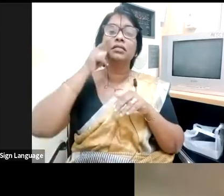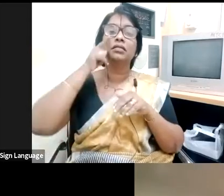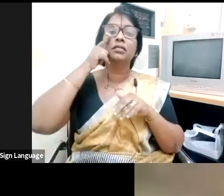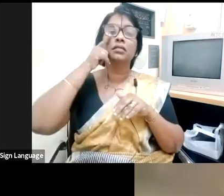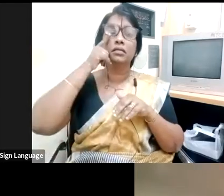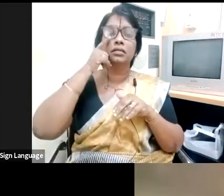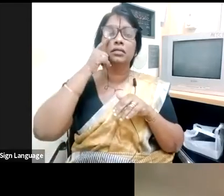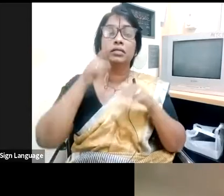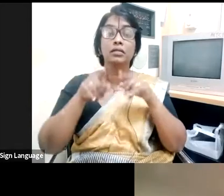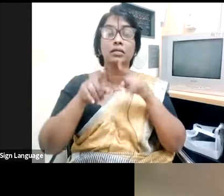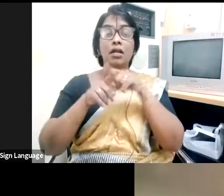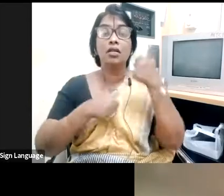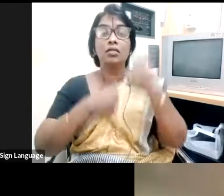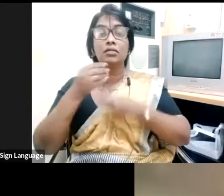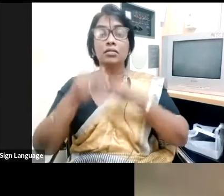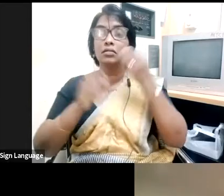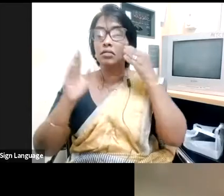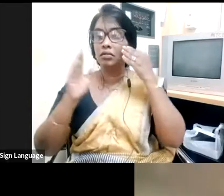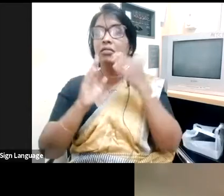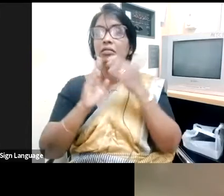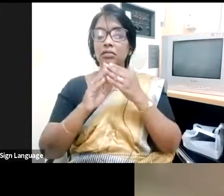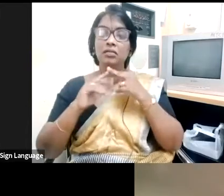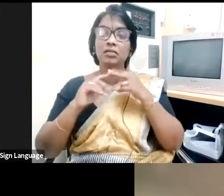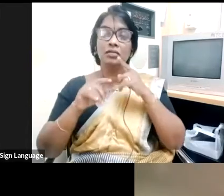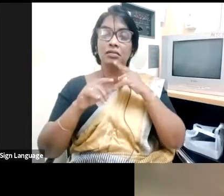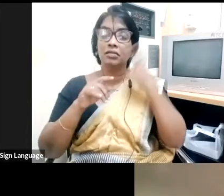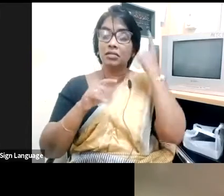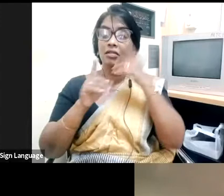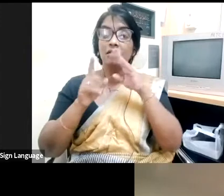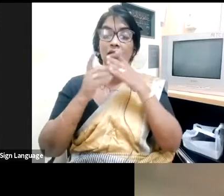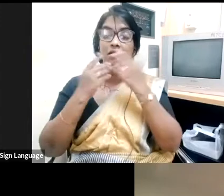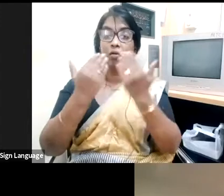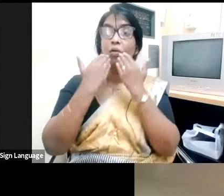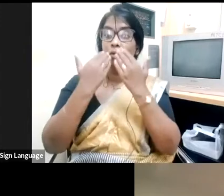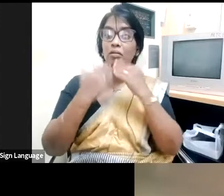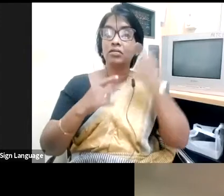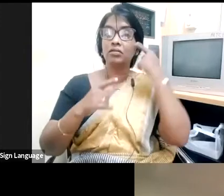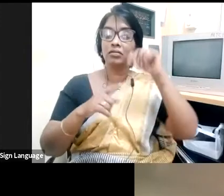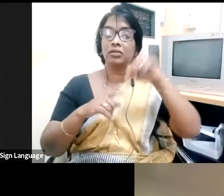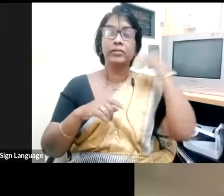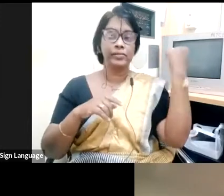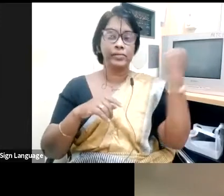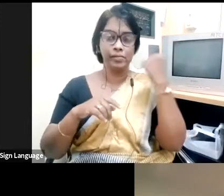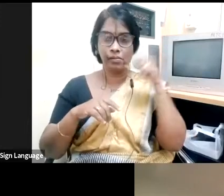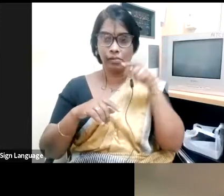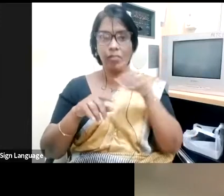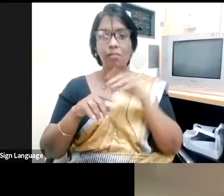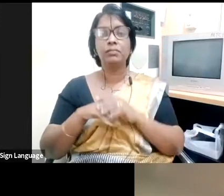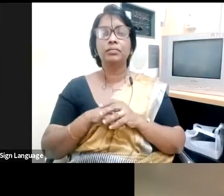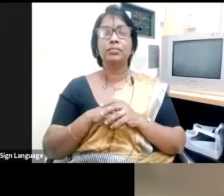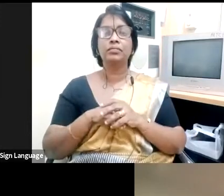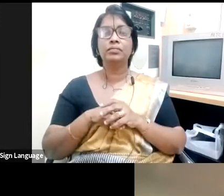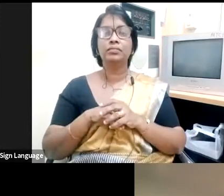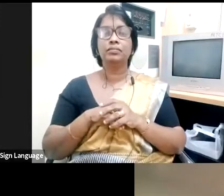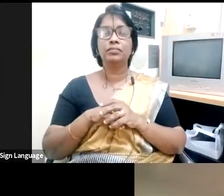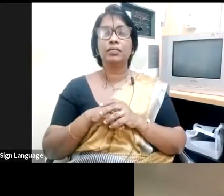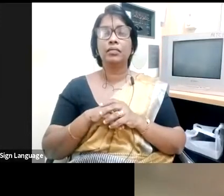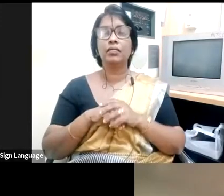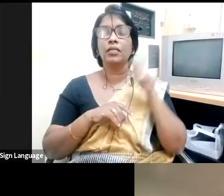and advocate for innovation in business, can you, in your opening remarks, capture the role of innovation in business, its